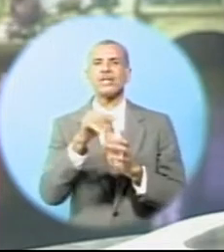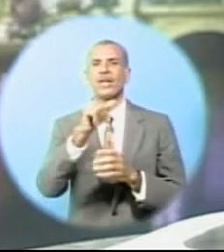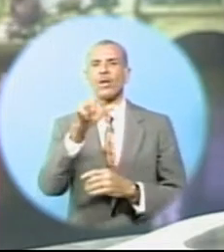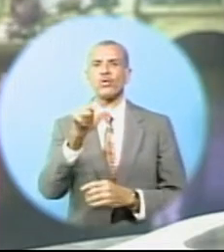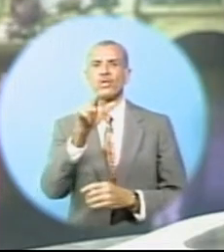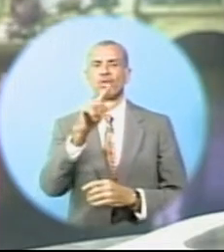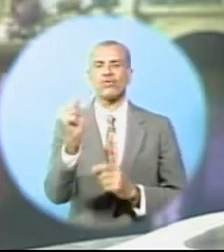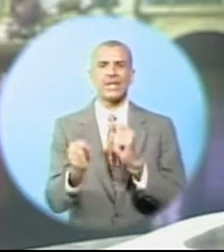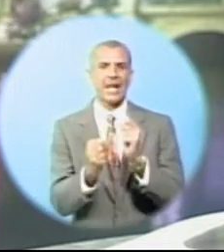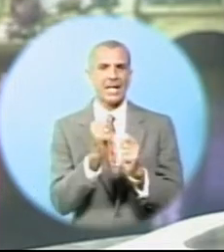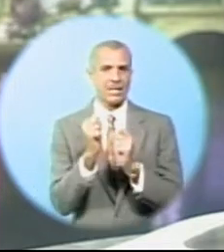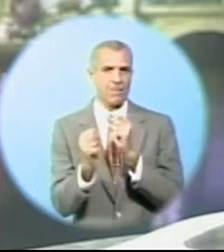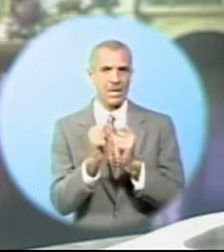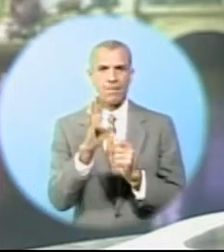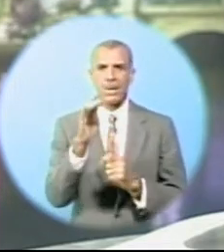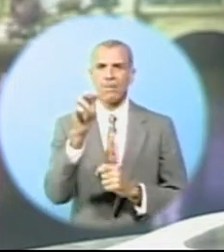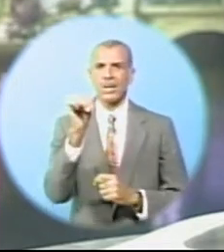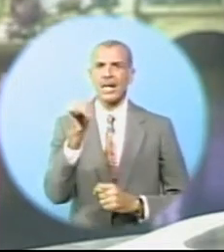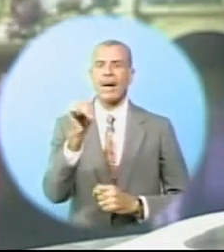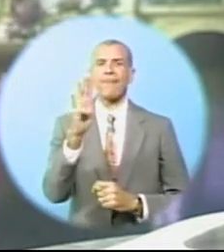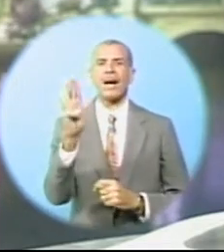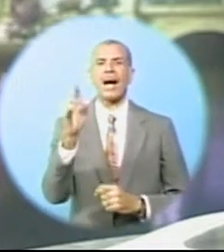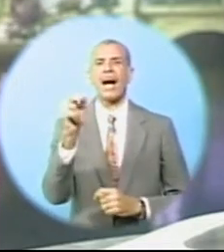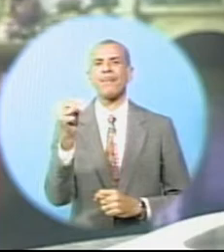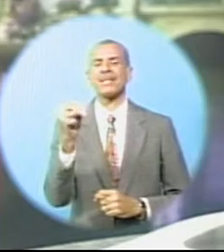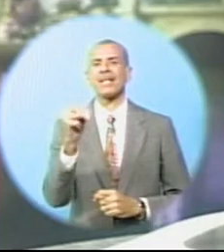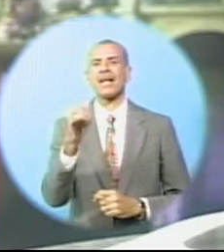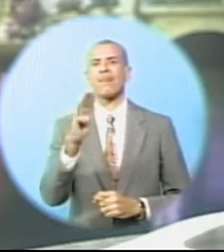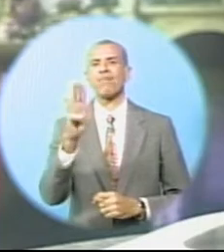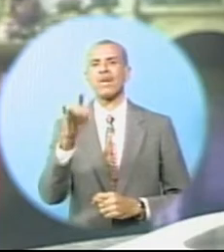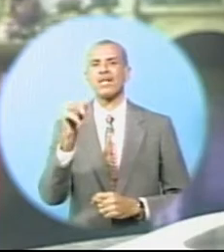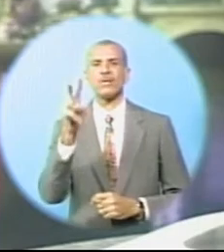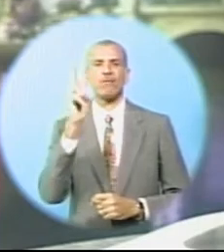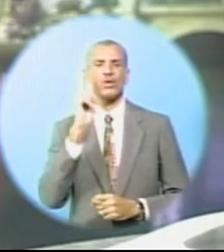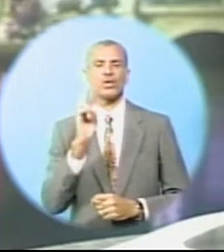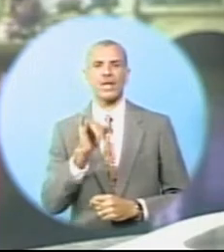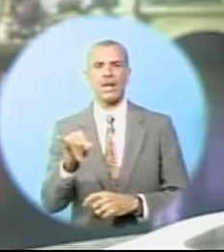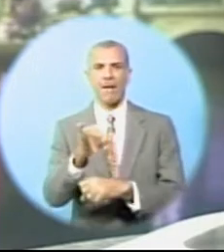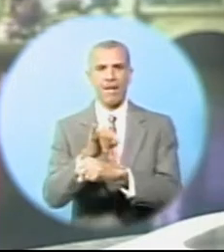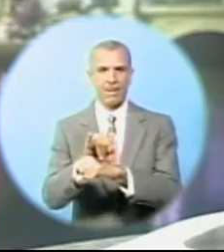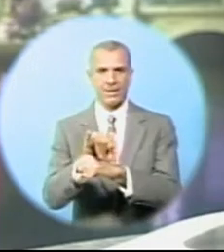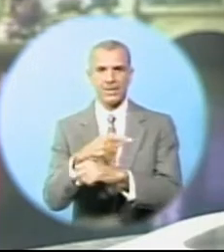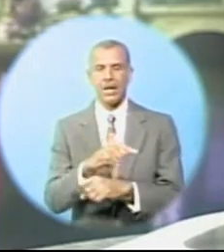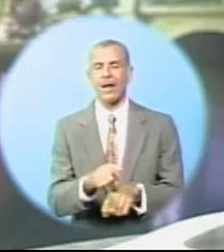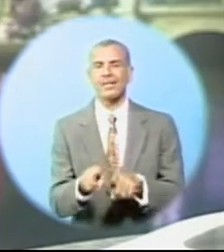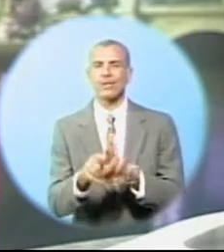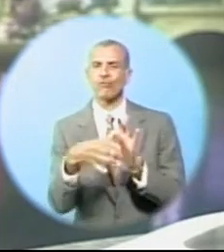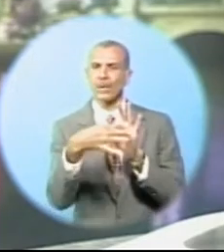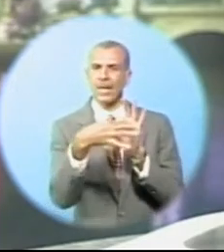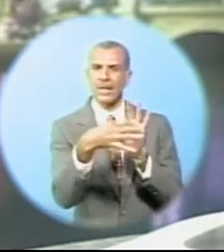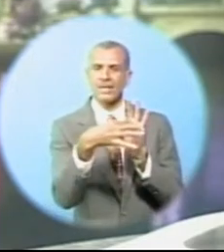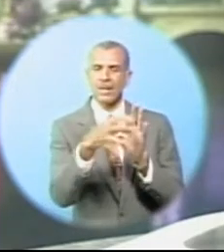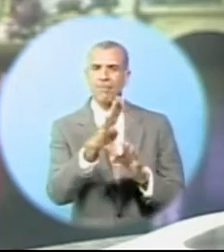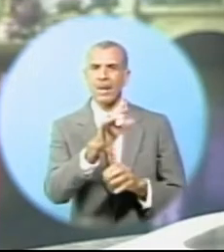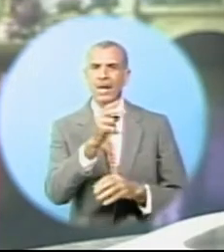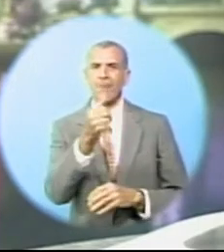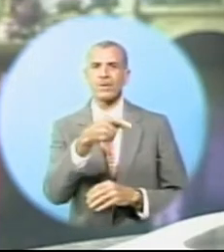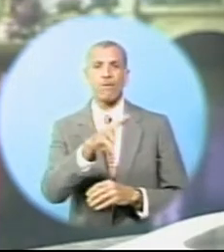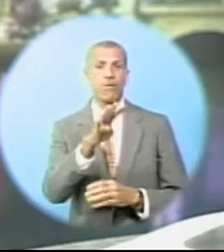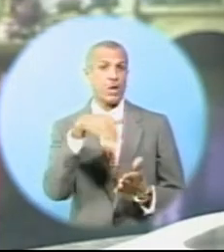Lucia, Trinidad and Tobago, Bermuda, the Bahamas, and the British Virgin Islands. Now, as it relates to the Bahamas,